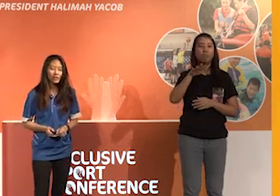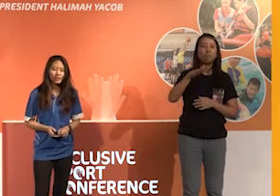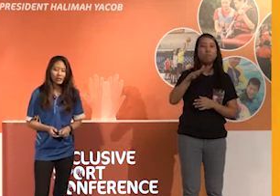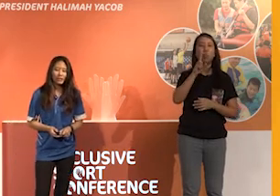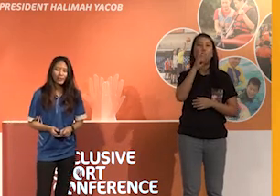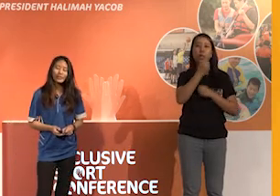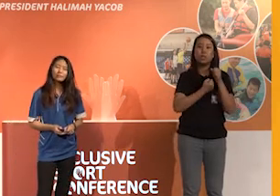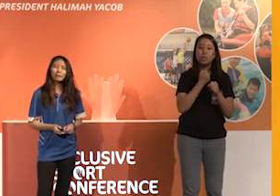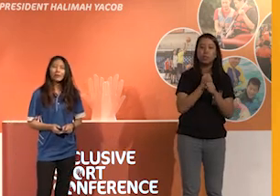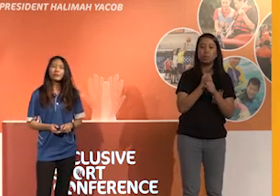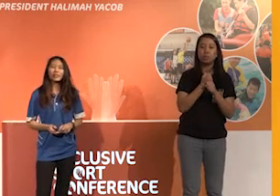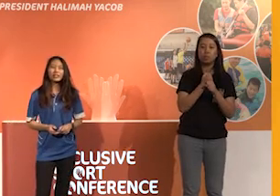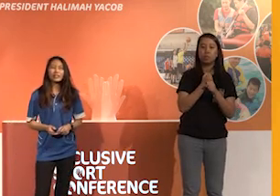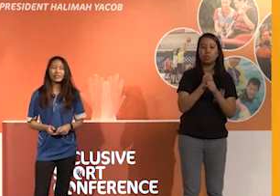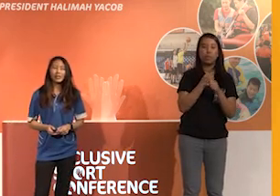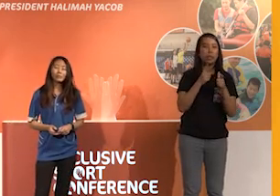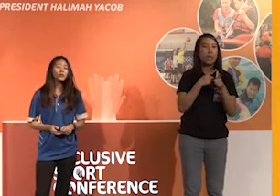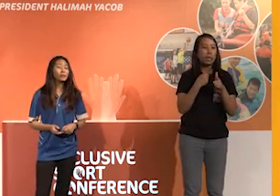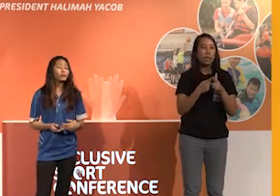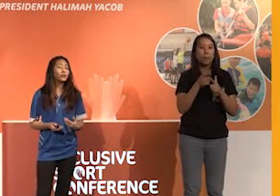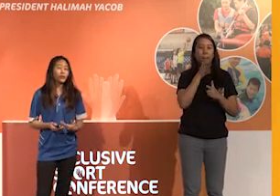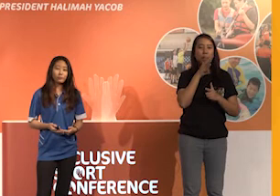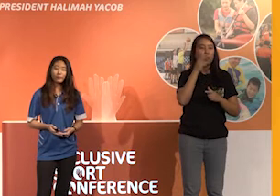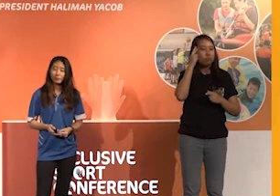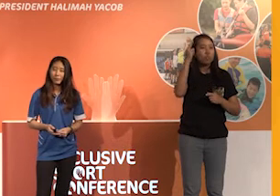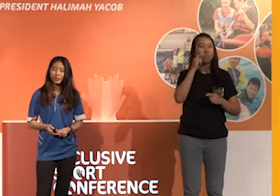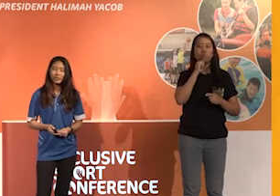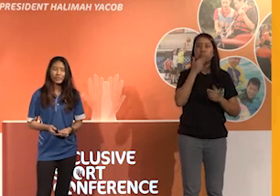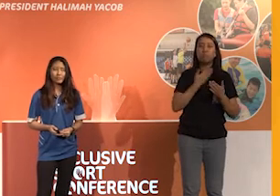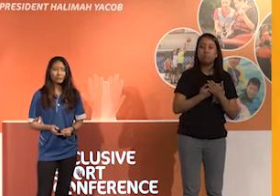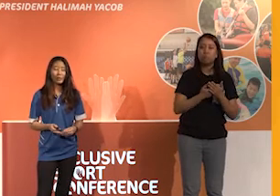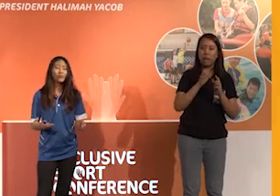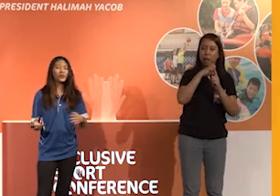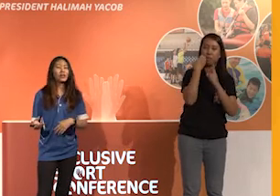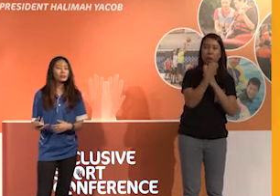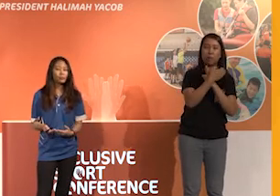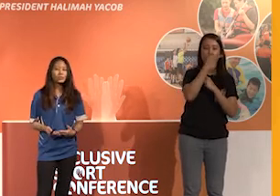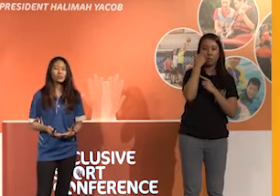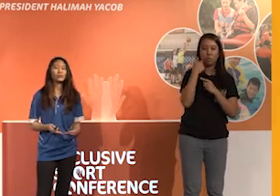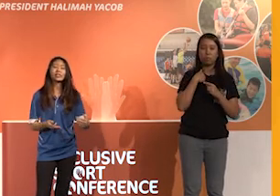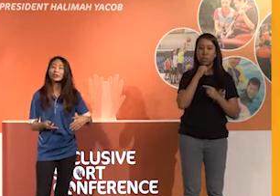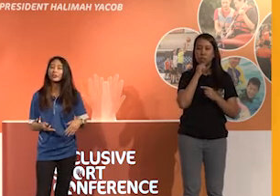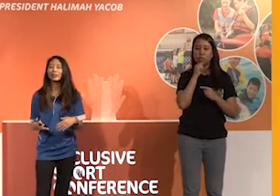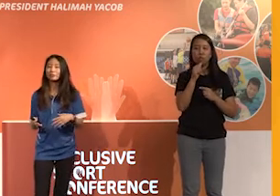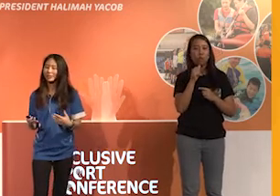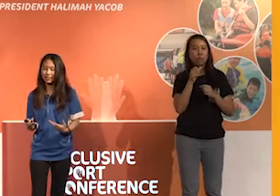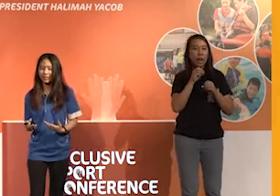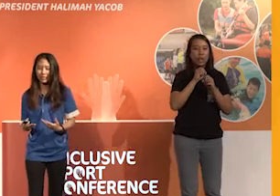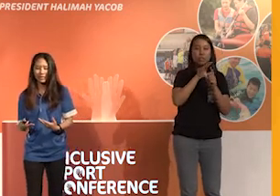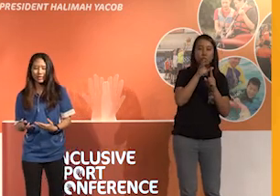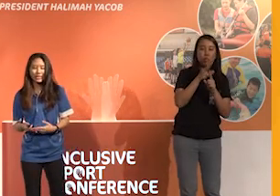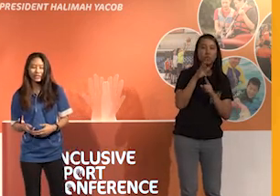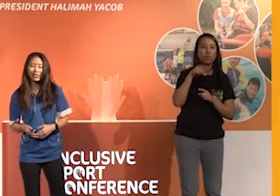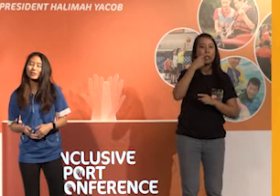year. But then my mom realized that it might not be a good environment for me because I'm not very exposed to the hearing